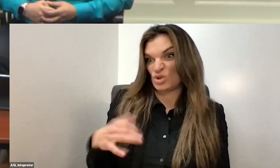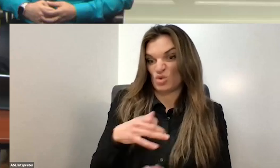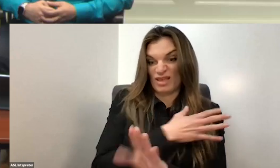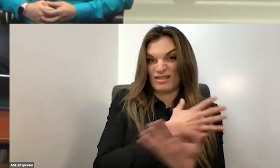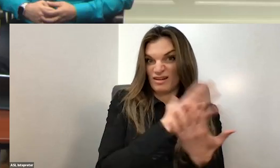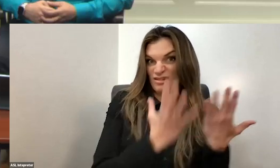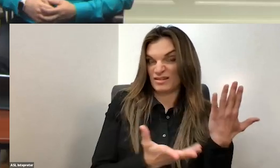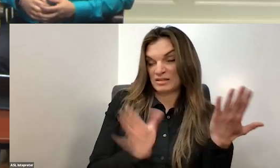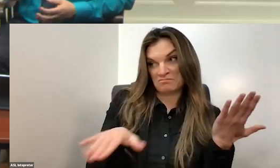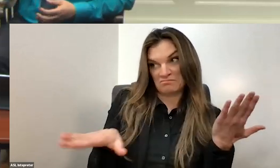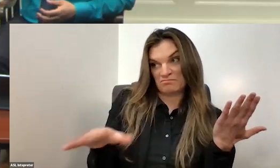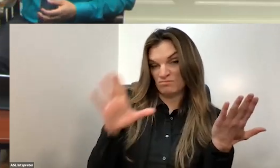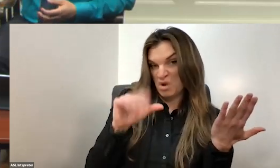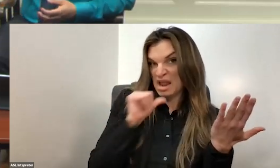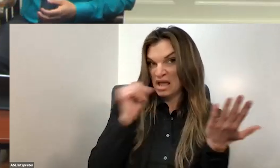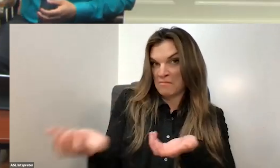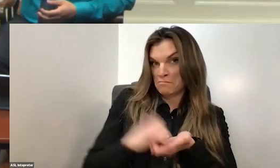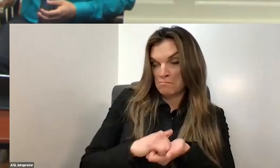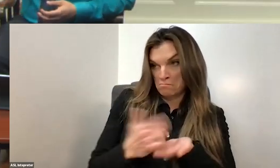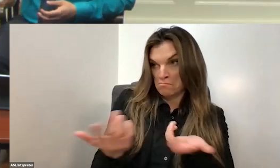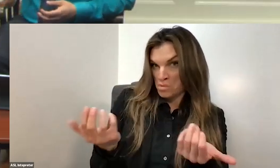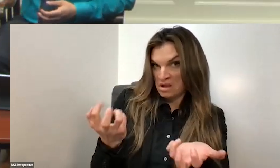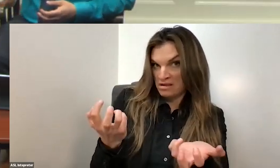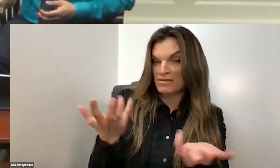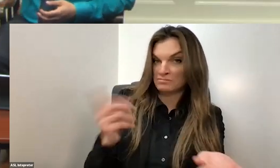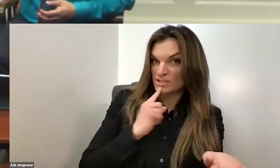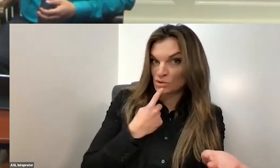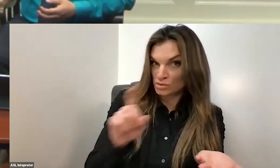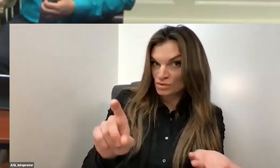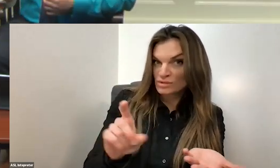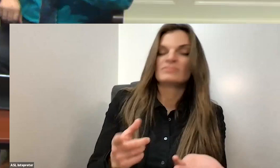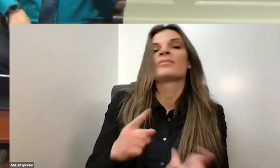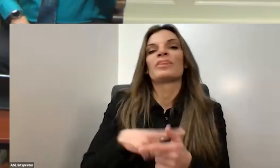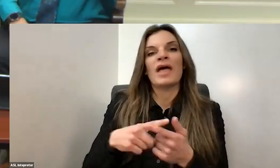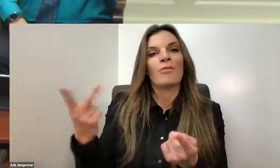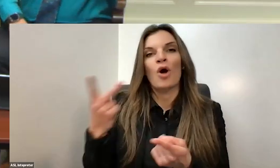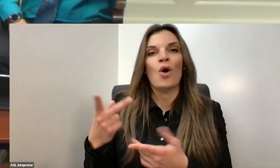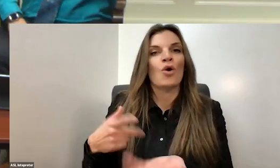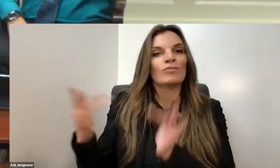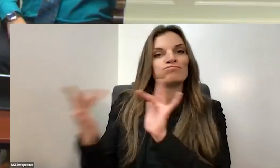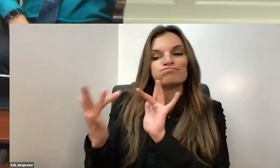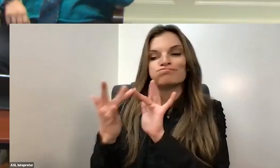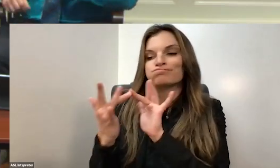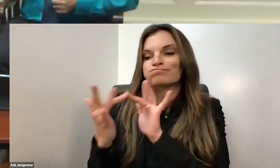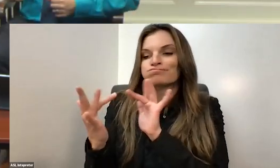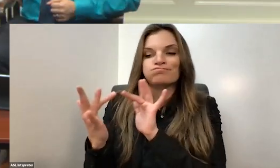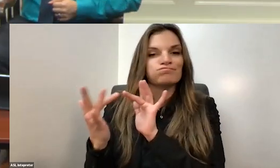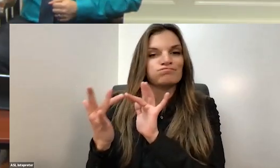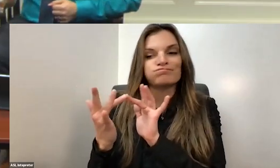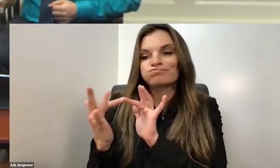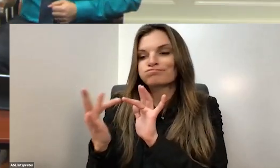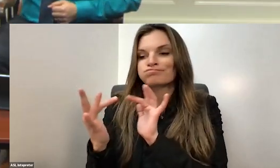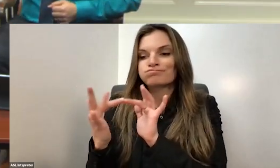about this, let's do something. And we got on the horn. And here we are 12 years